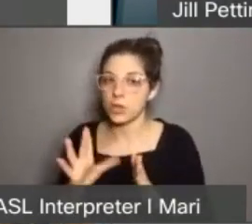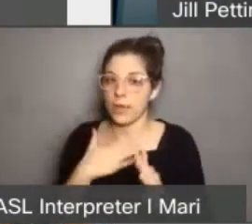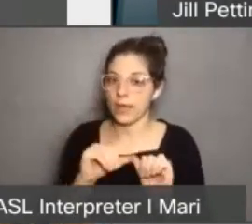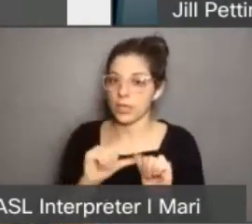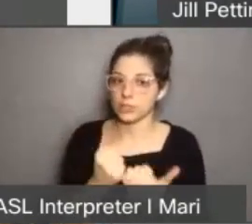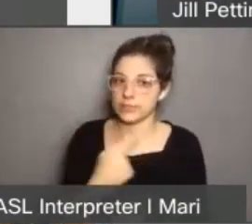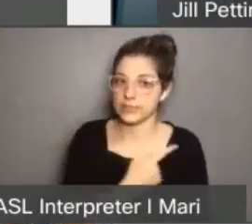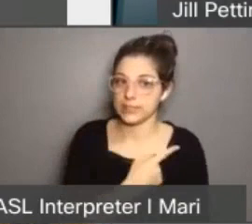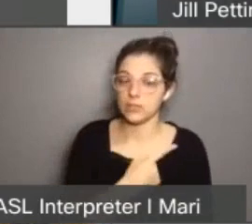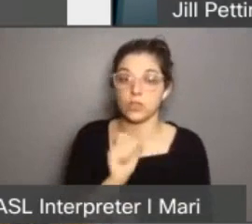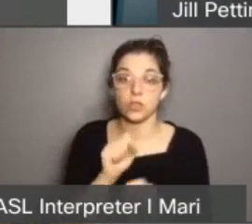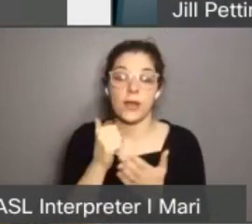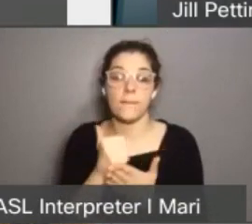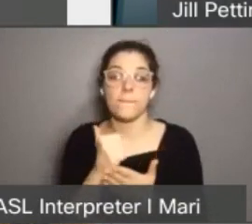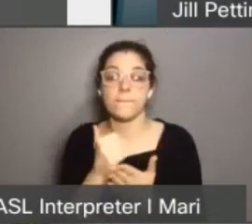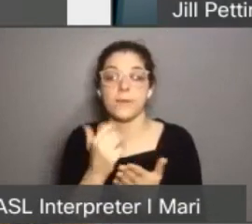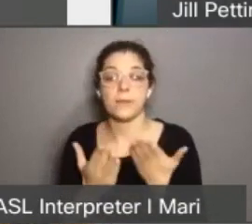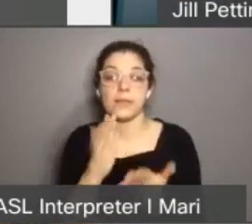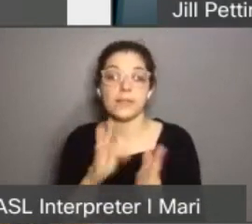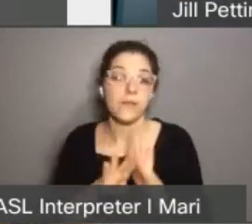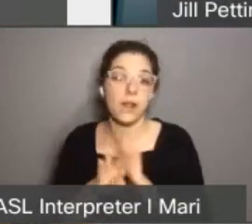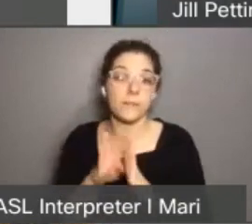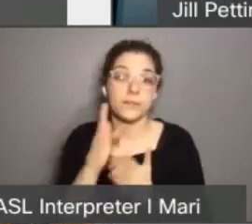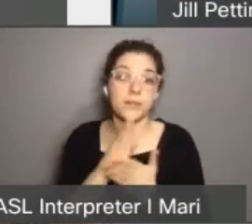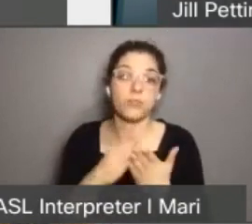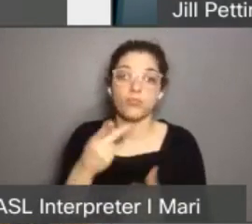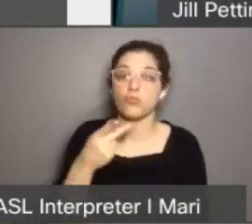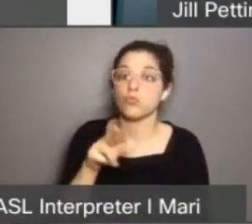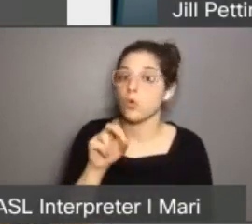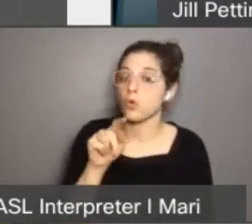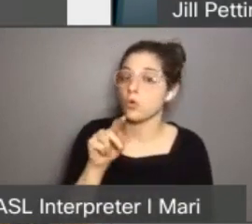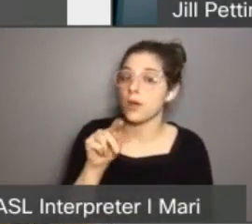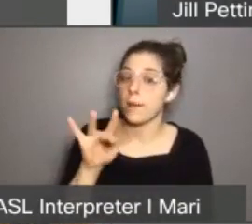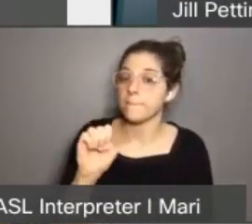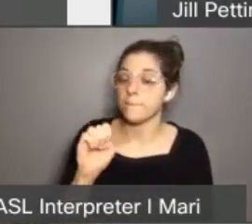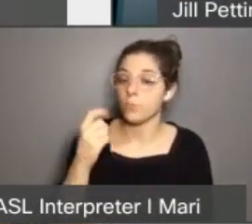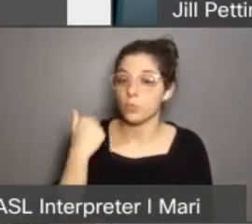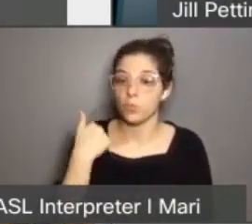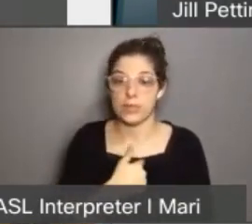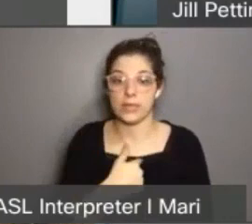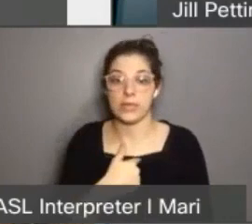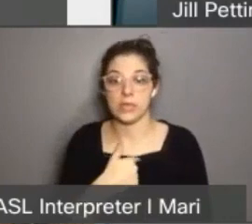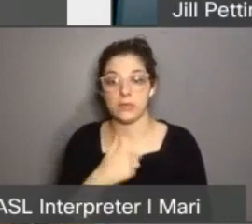agency that could help maybe develop some prototypes once we take this out